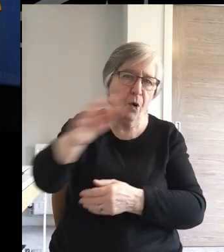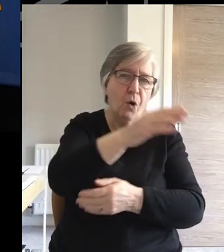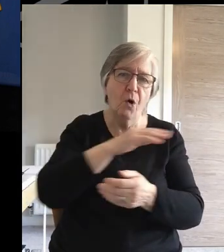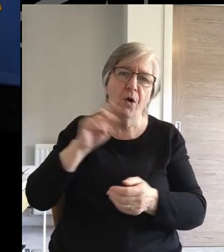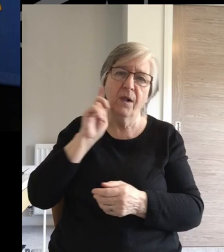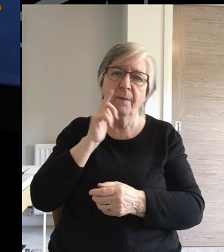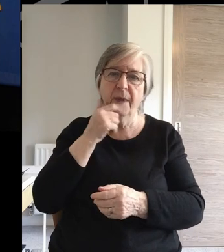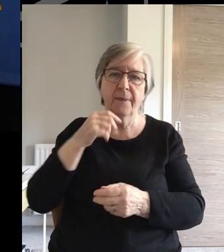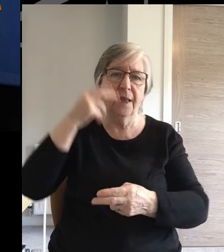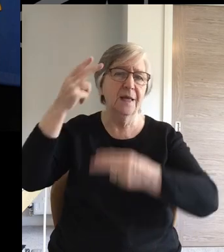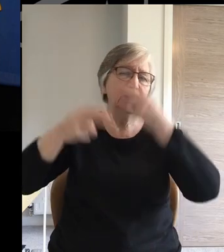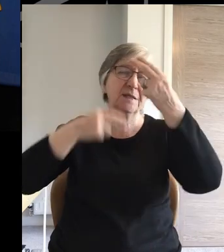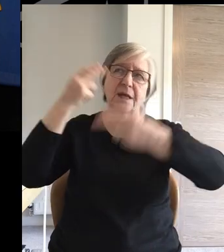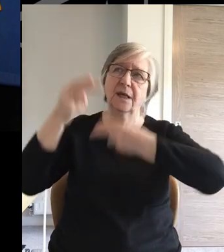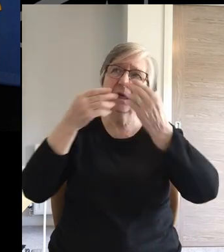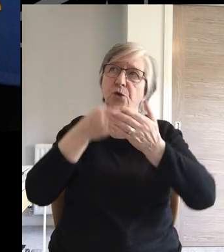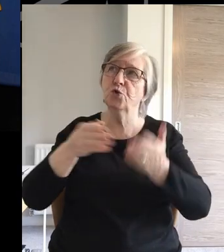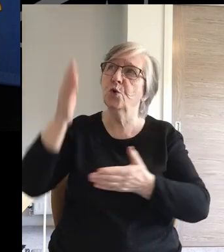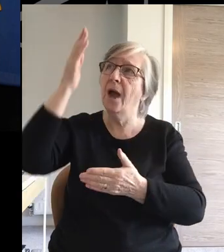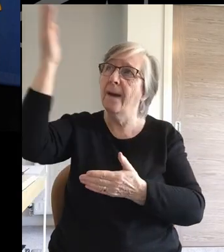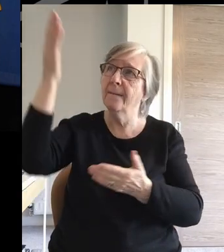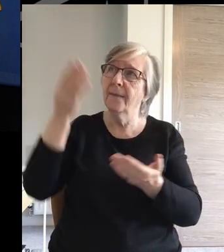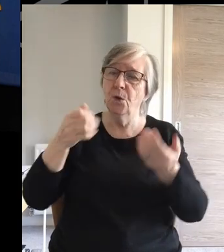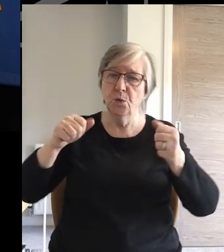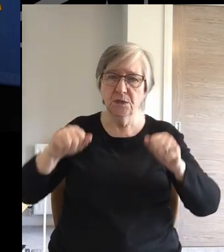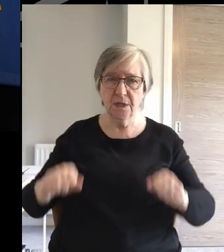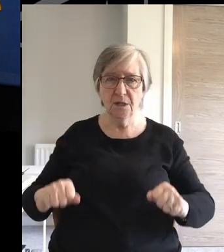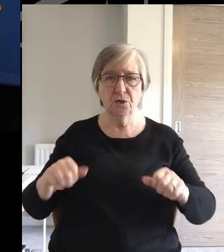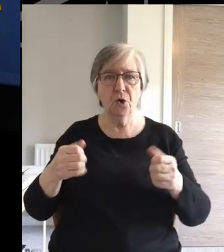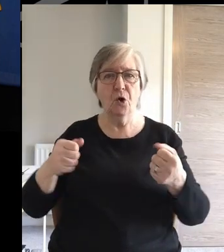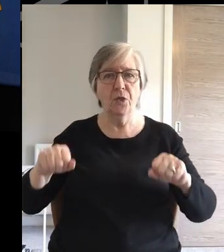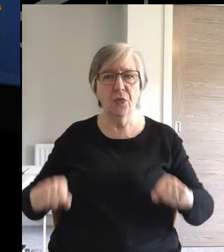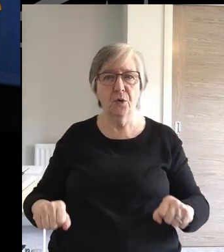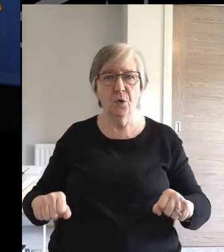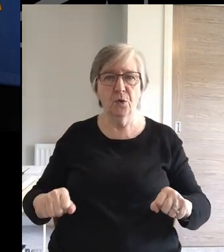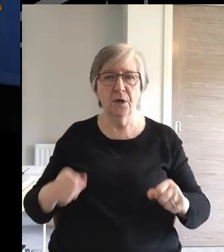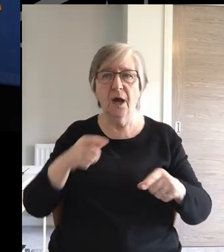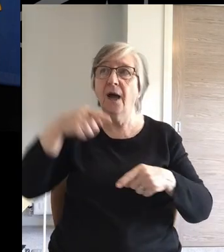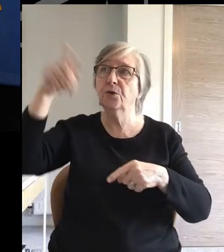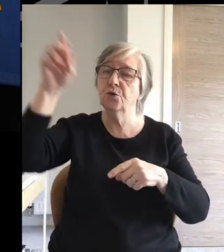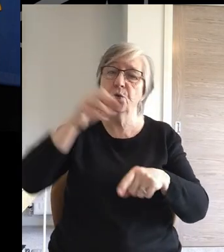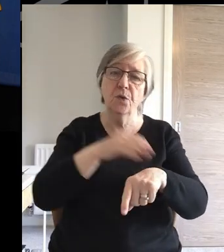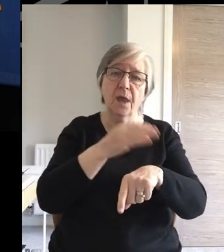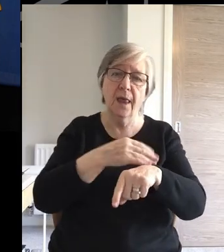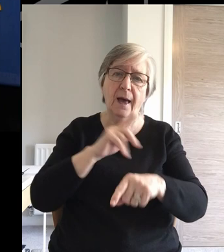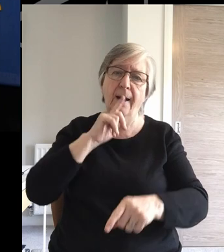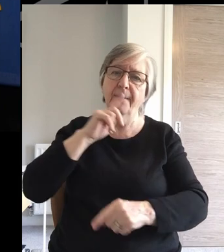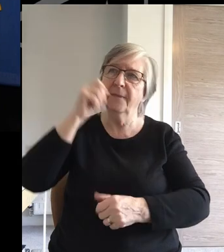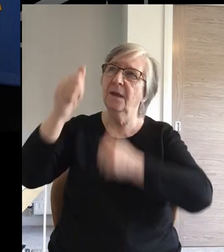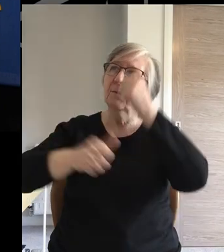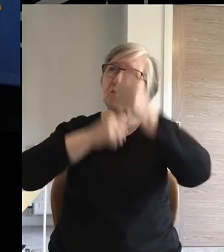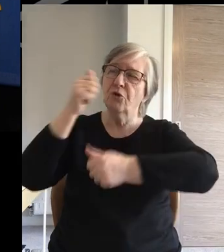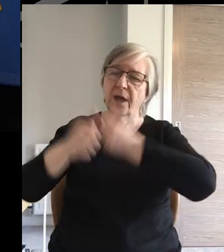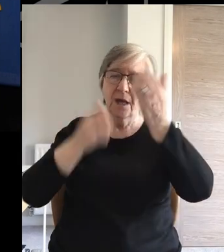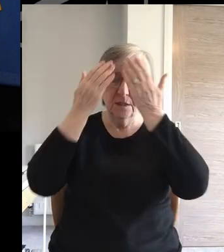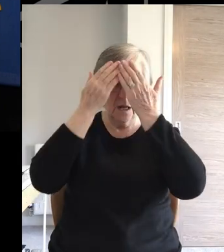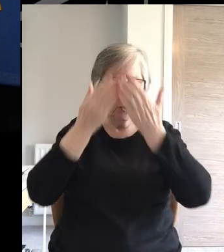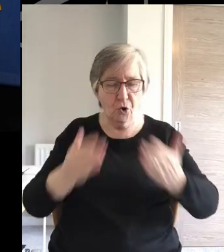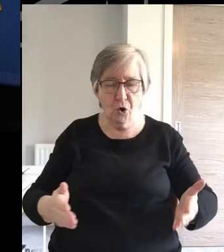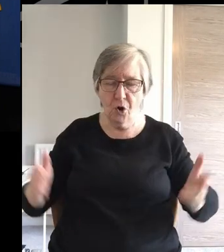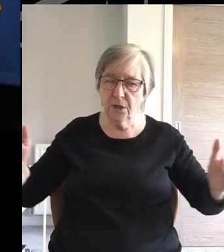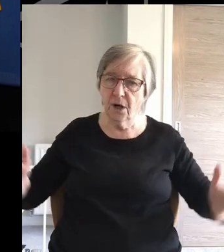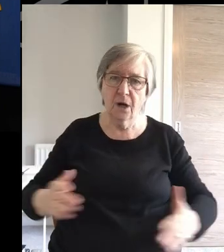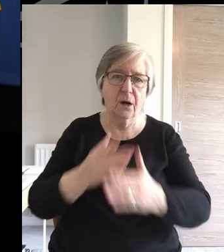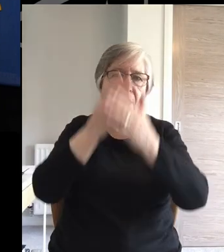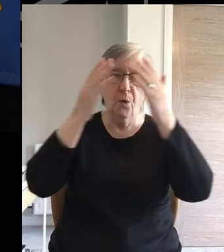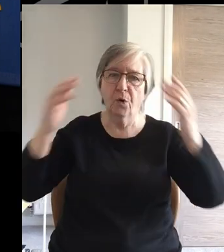singing, "To him who sits on the throne and to the Lamb be praise and honour and glory